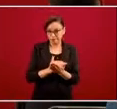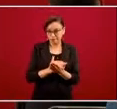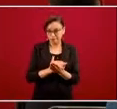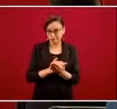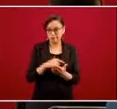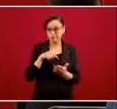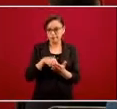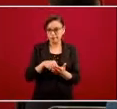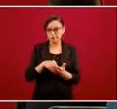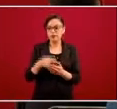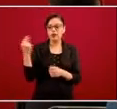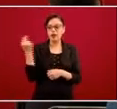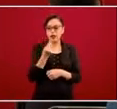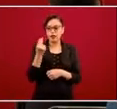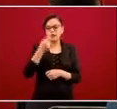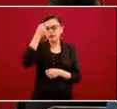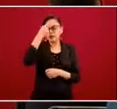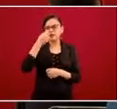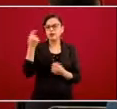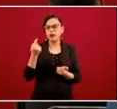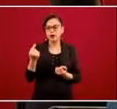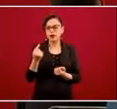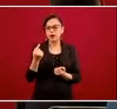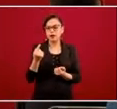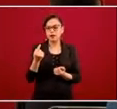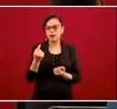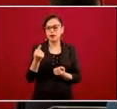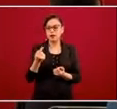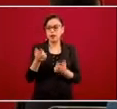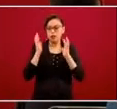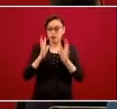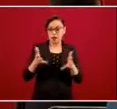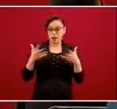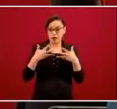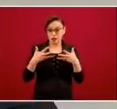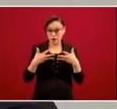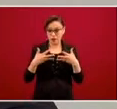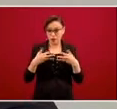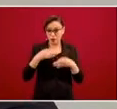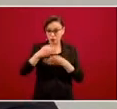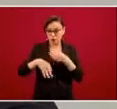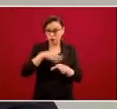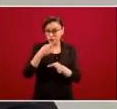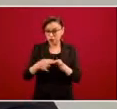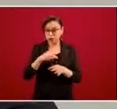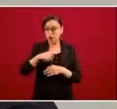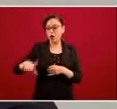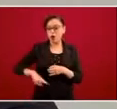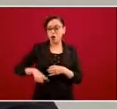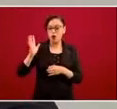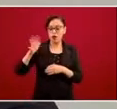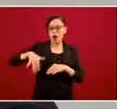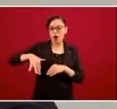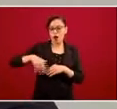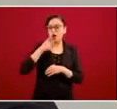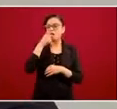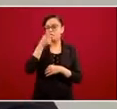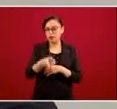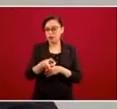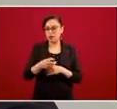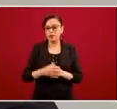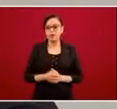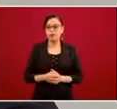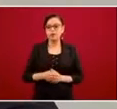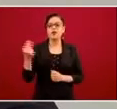process. So, in conclusion, this guide will be used only when there